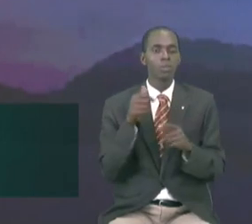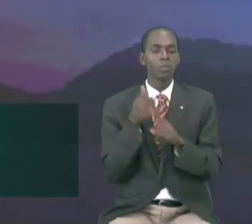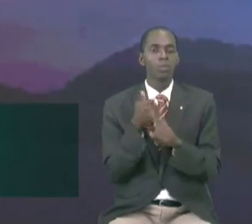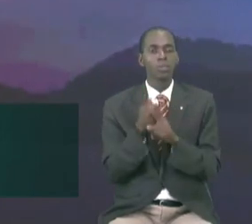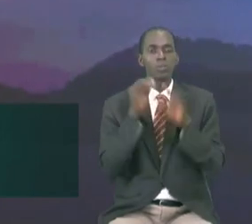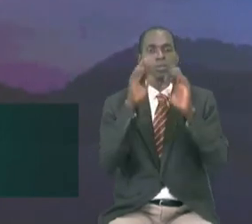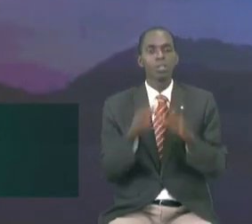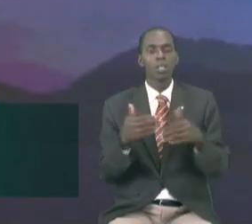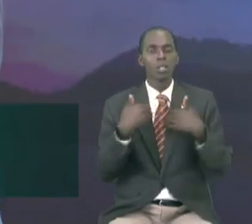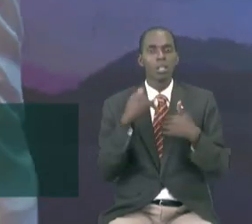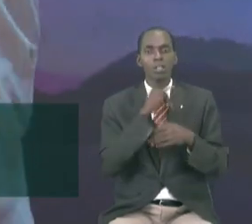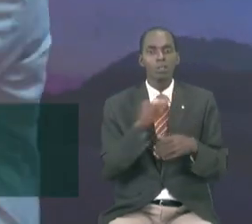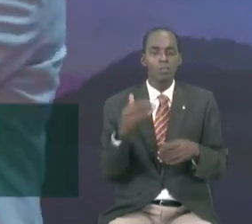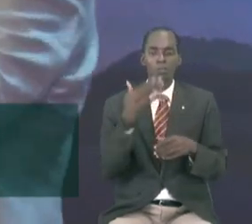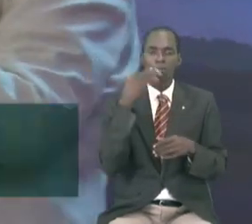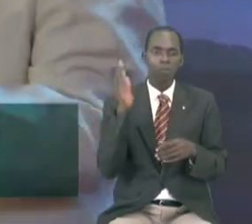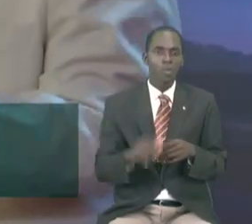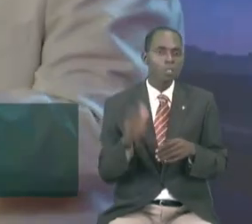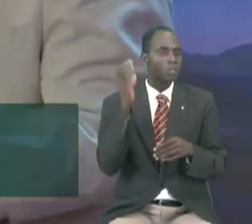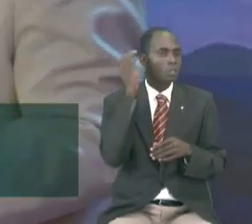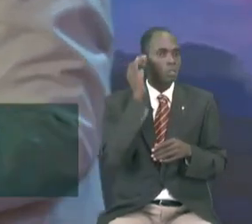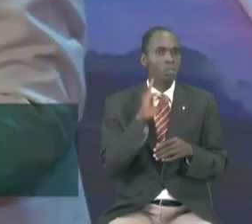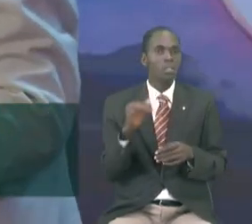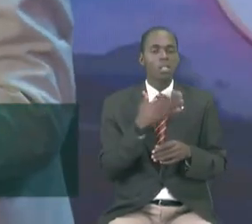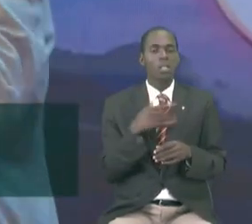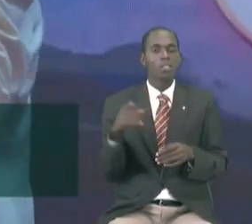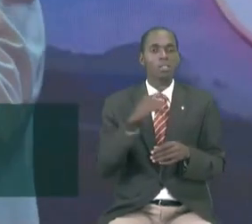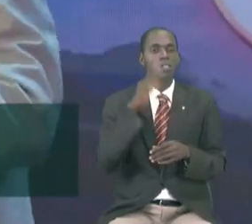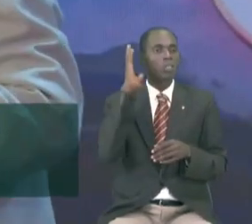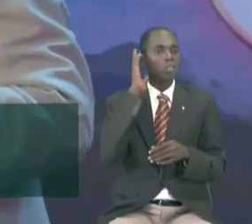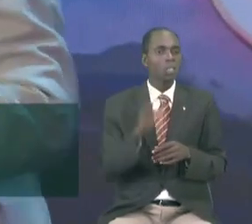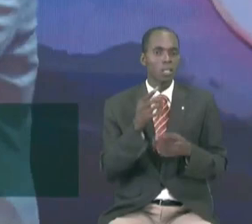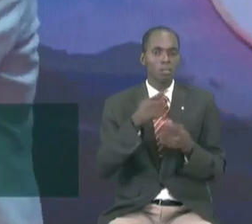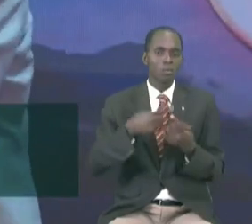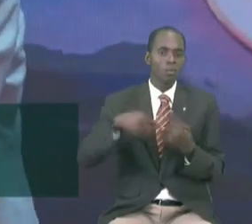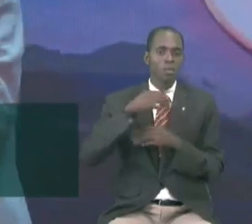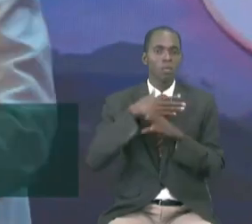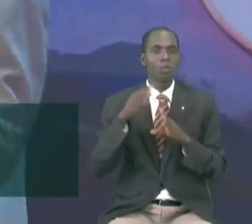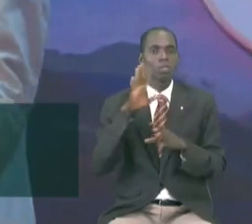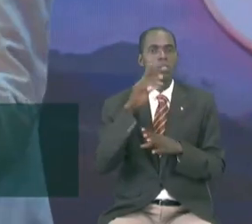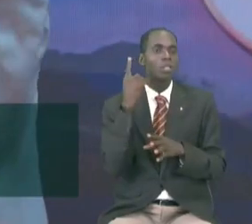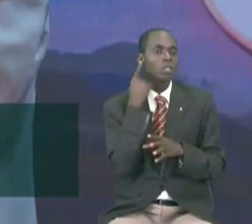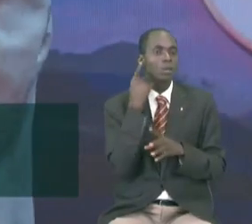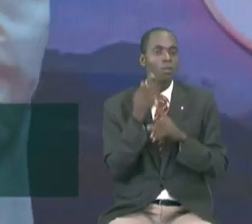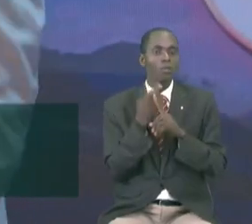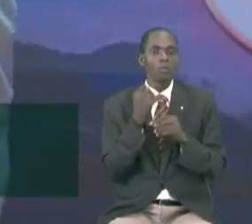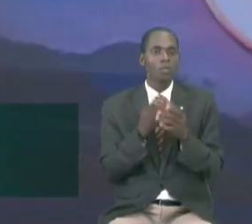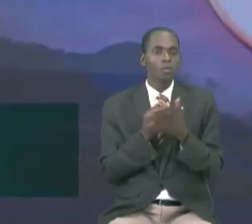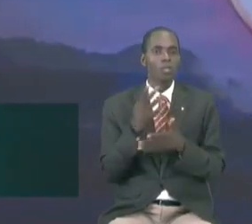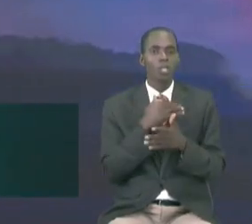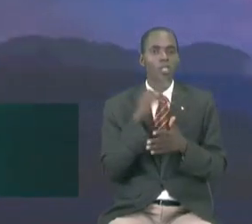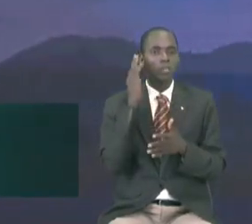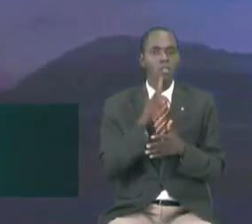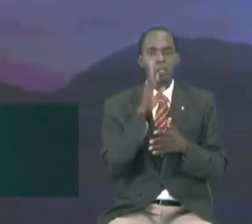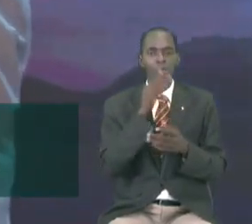shall be turned unto fables. But whatever they do, whatever they don't do, whenever they hear, even if they don't hear,